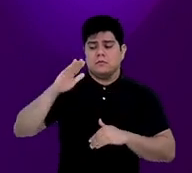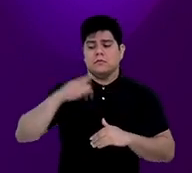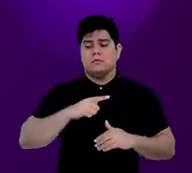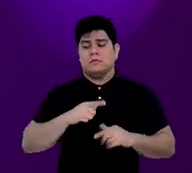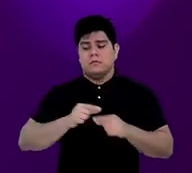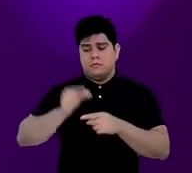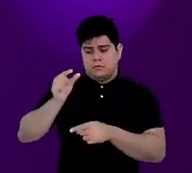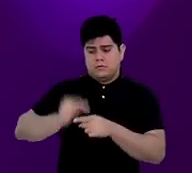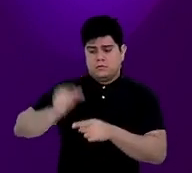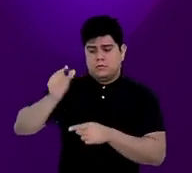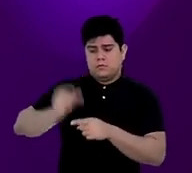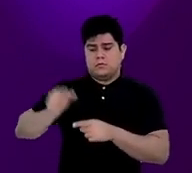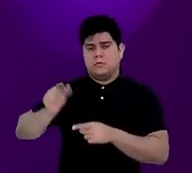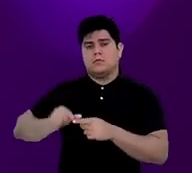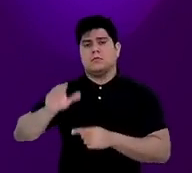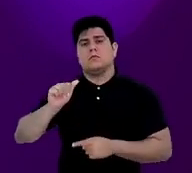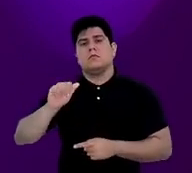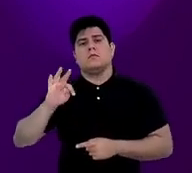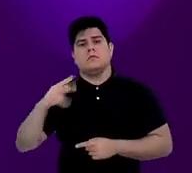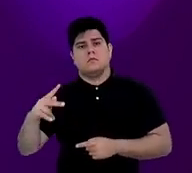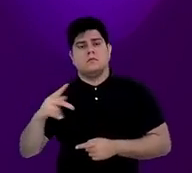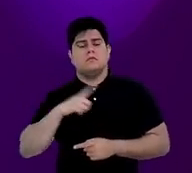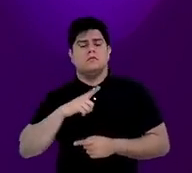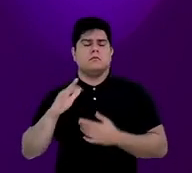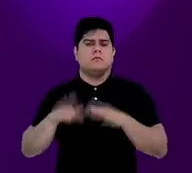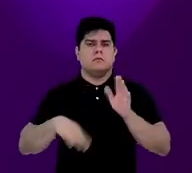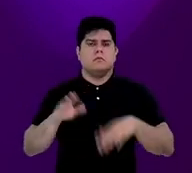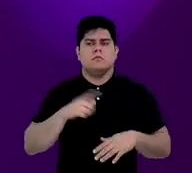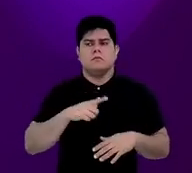even when it's damaged by excitotoxicity.